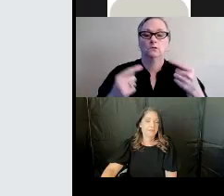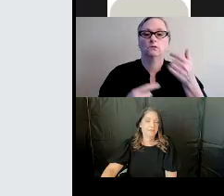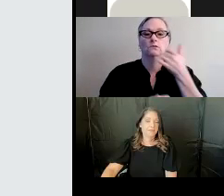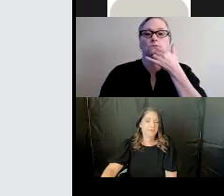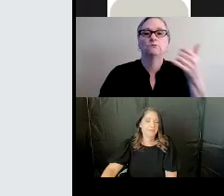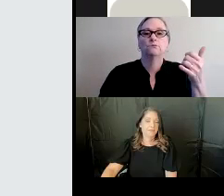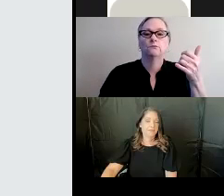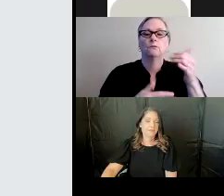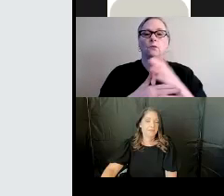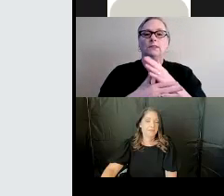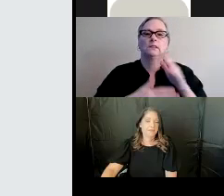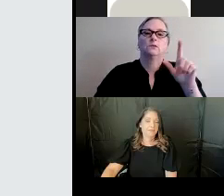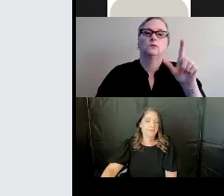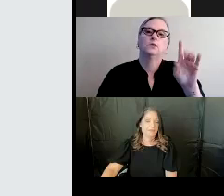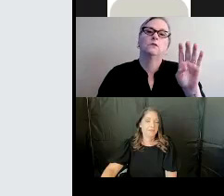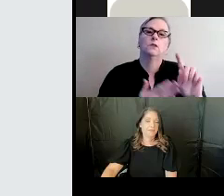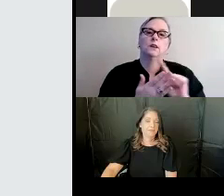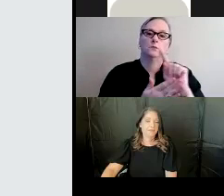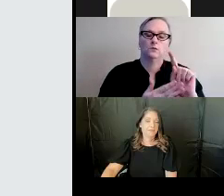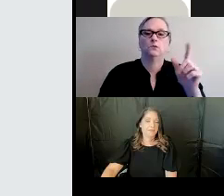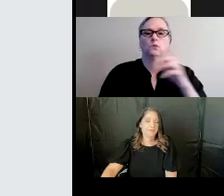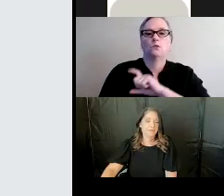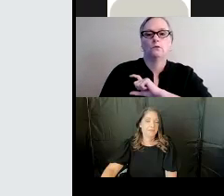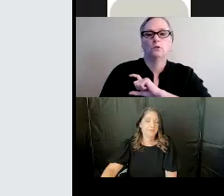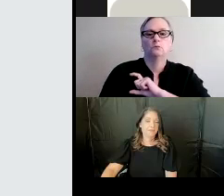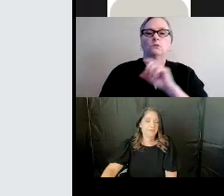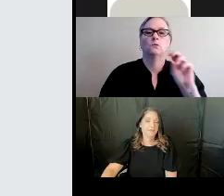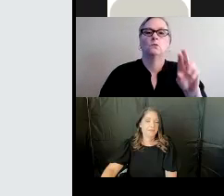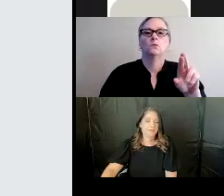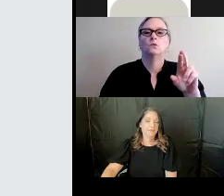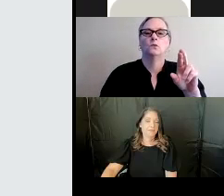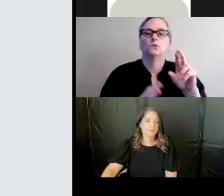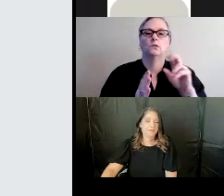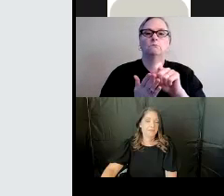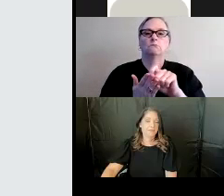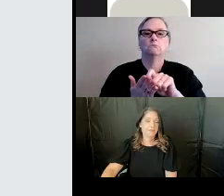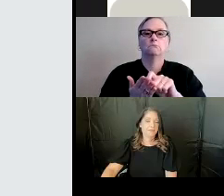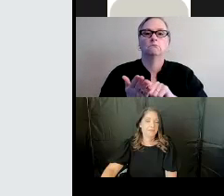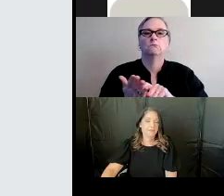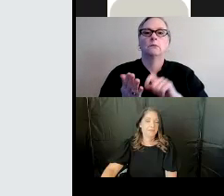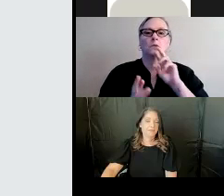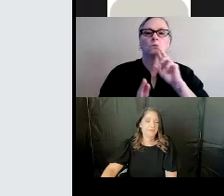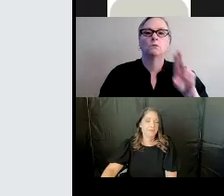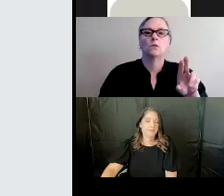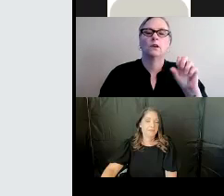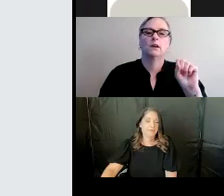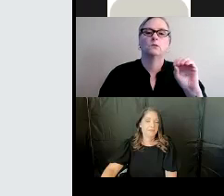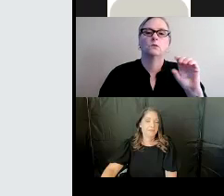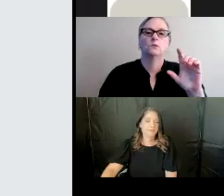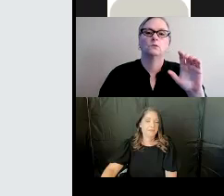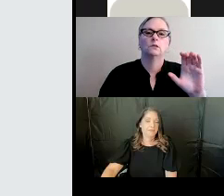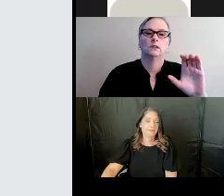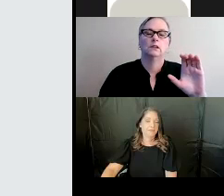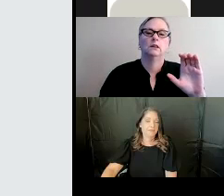hours, within 24 hours, the law enforcement, or make written reports, the SOC 341 within